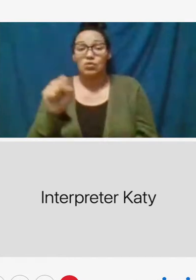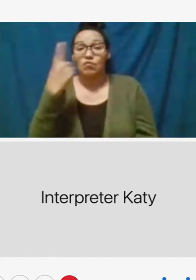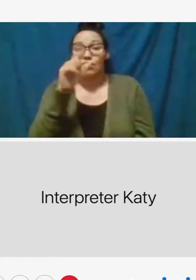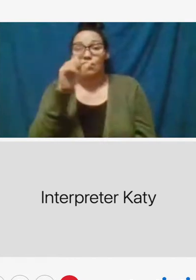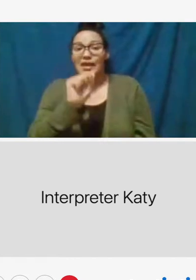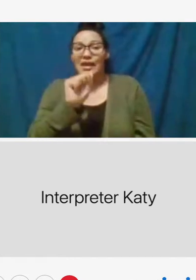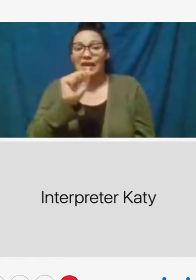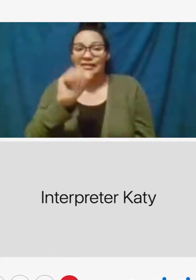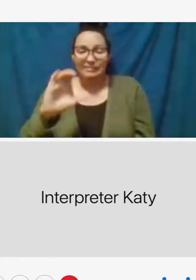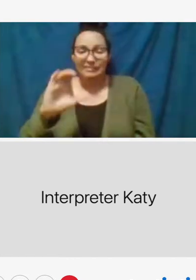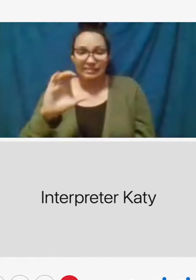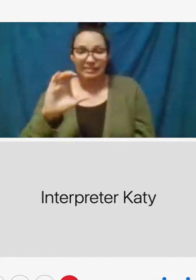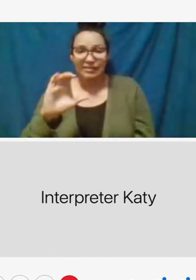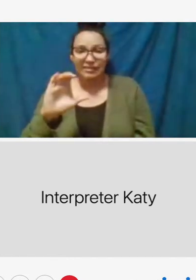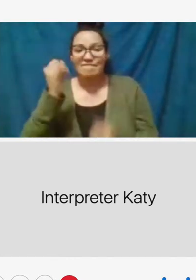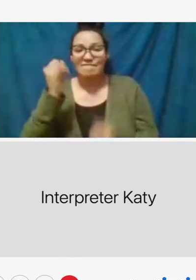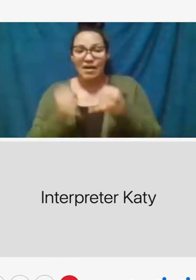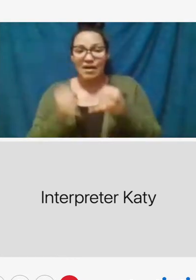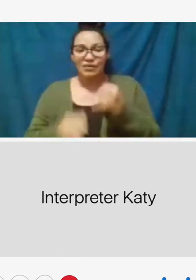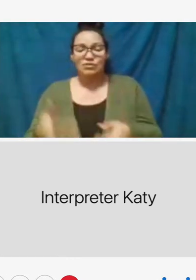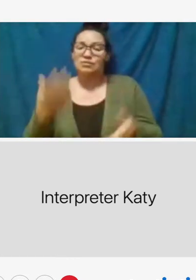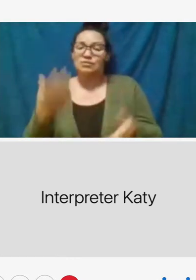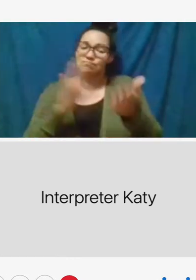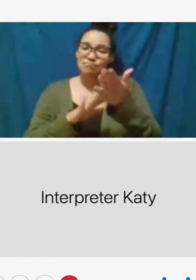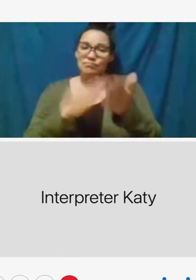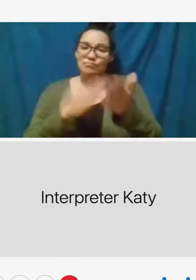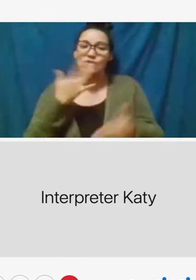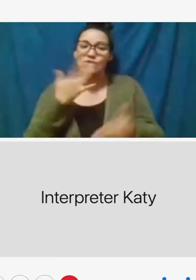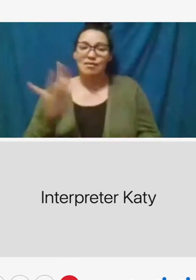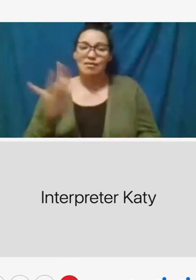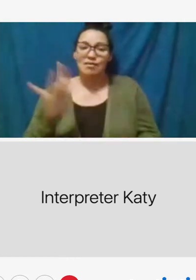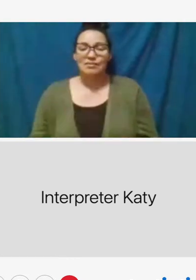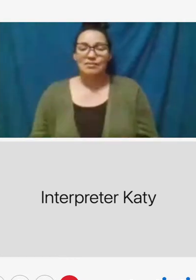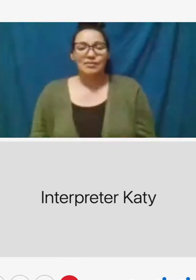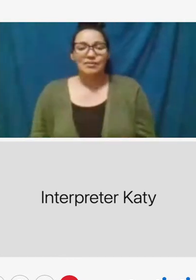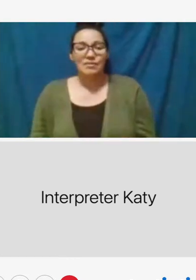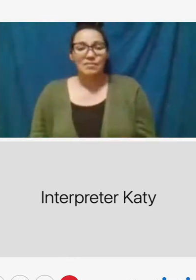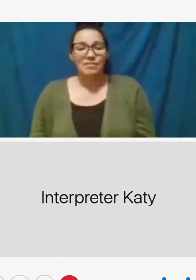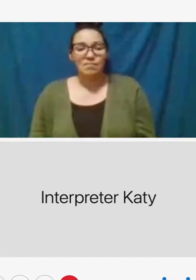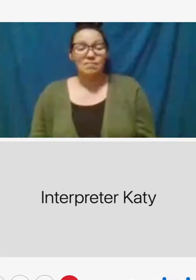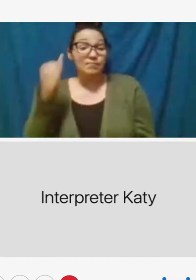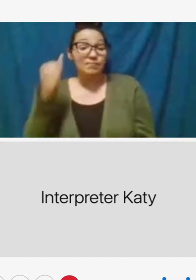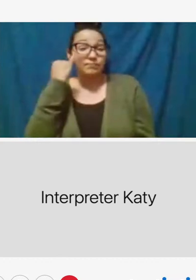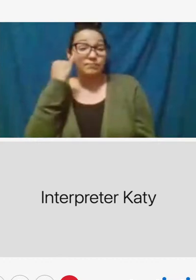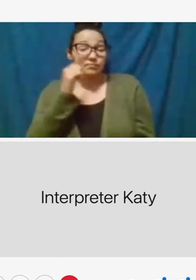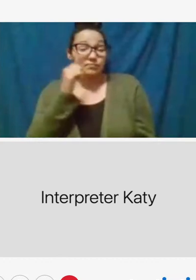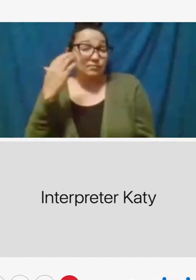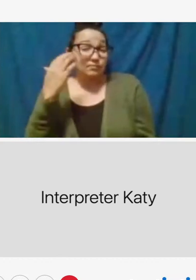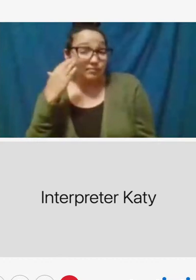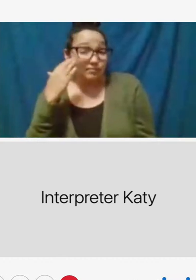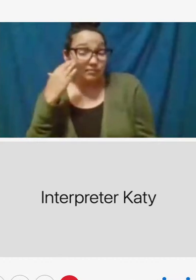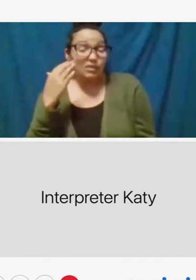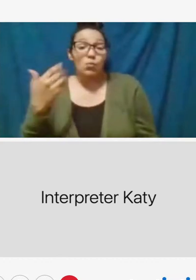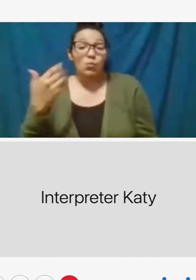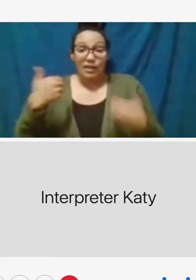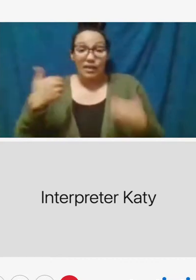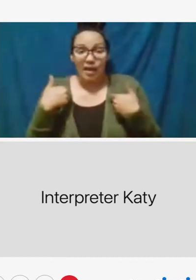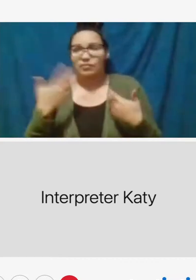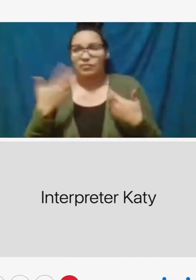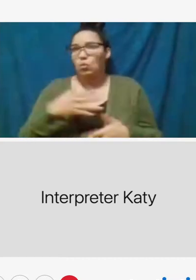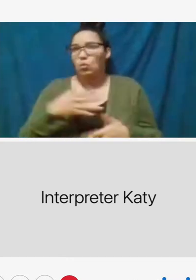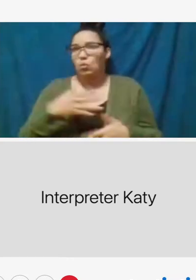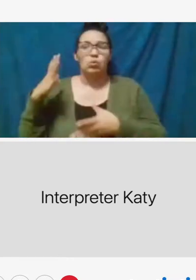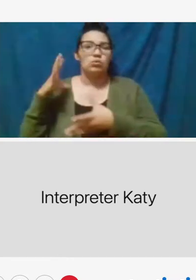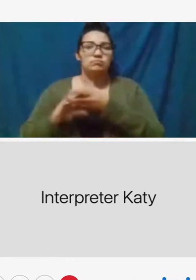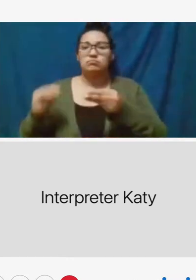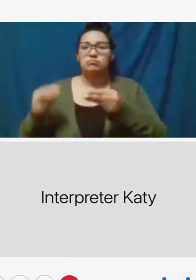Bruins elite wrestling team if you are not aware we have a legacy of Victory with our soccer teams